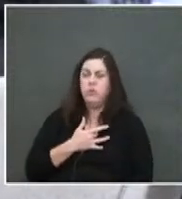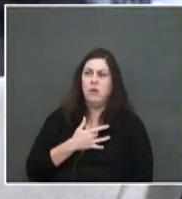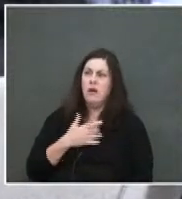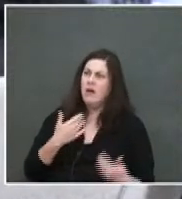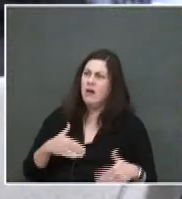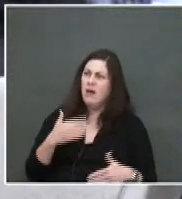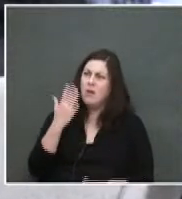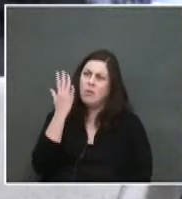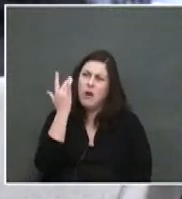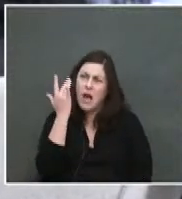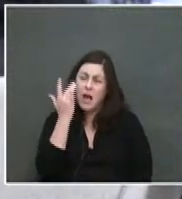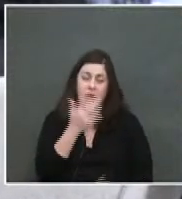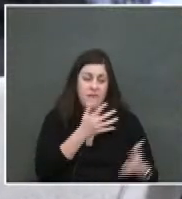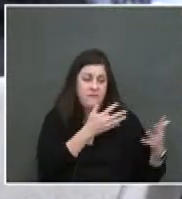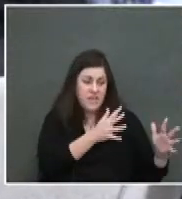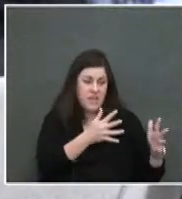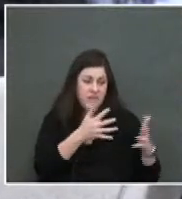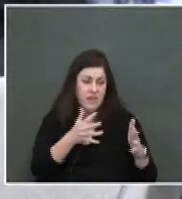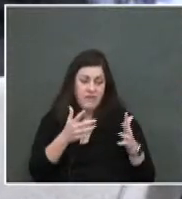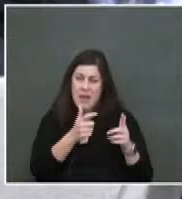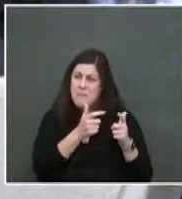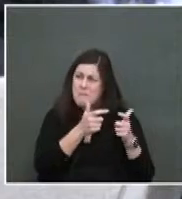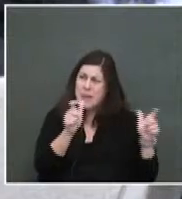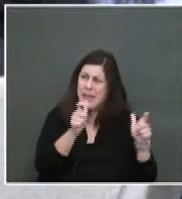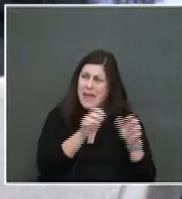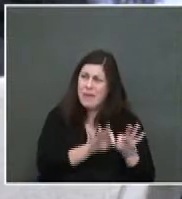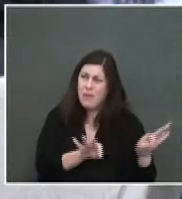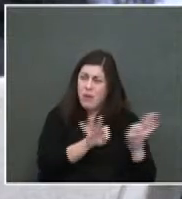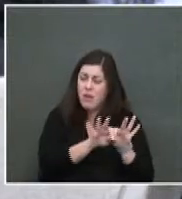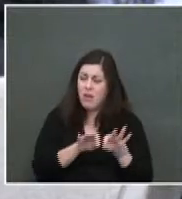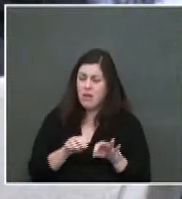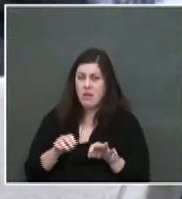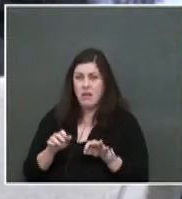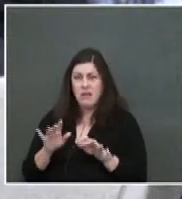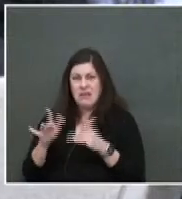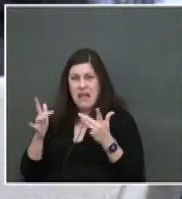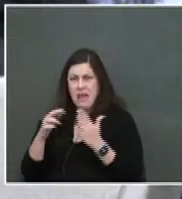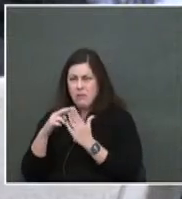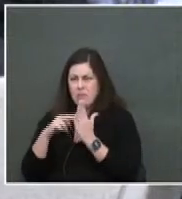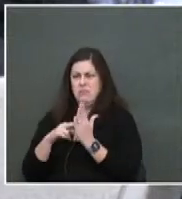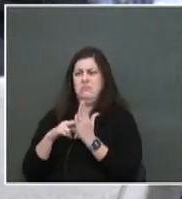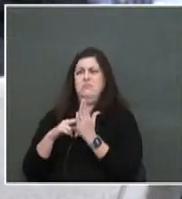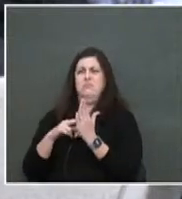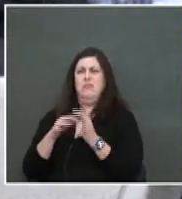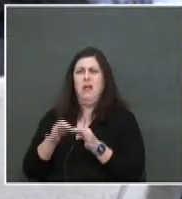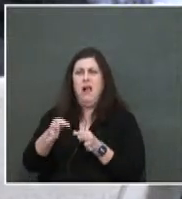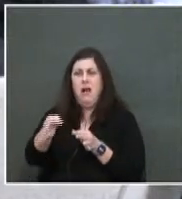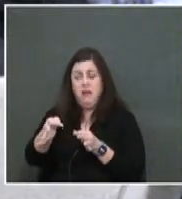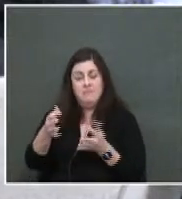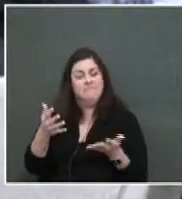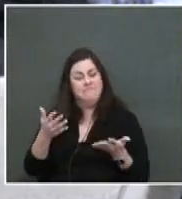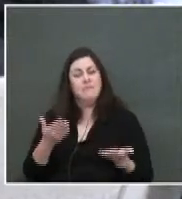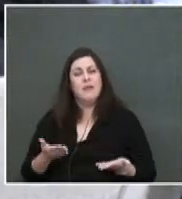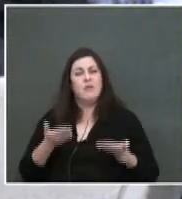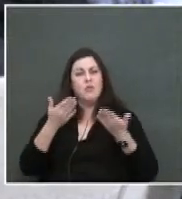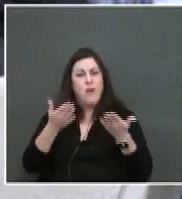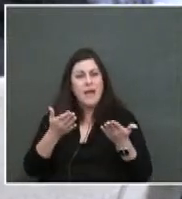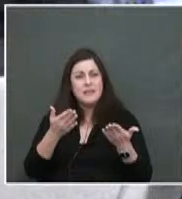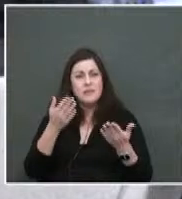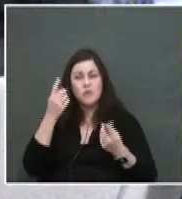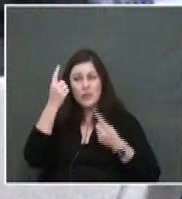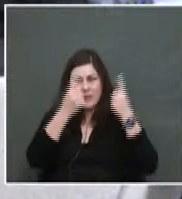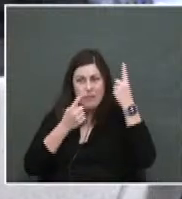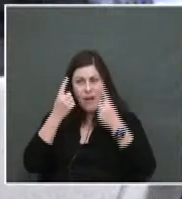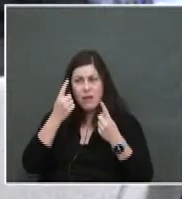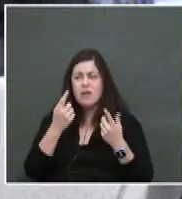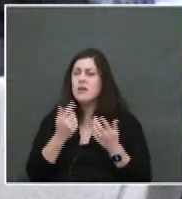as quickly as we've accomplished. And so my request is for y'all to think about, does anybody here really think